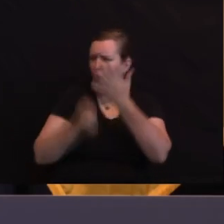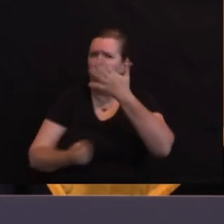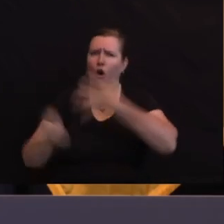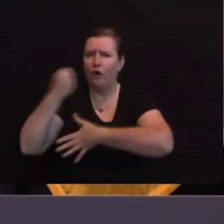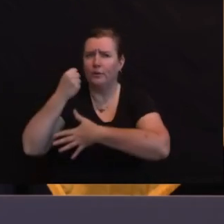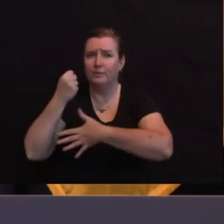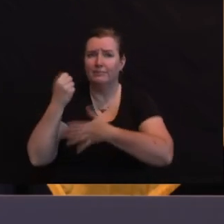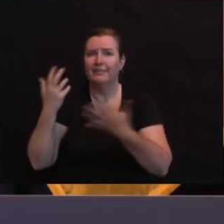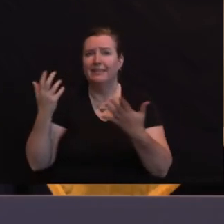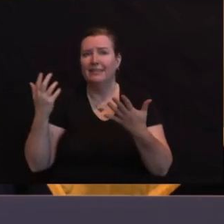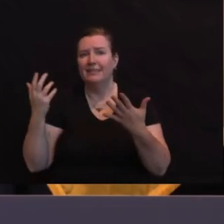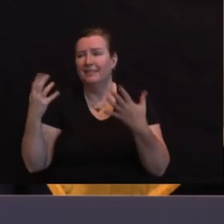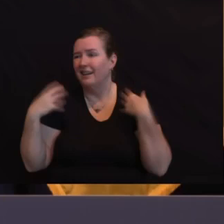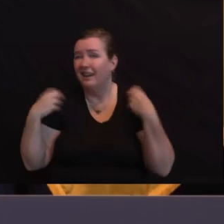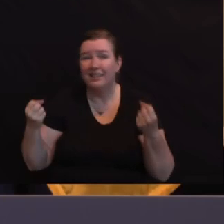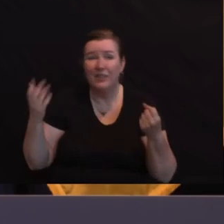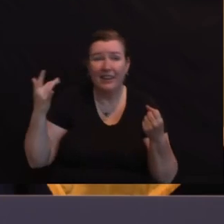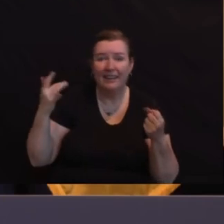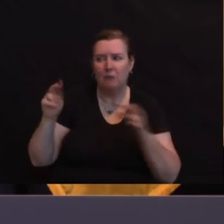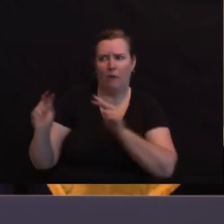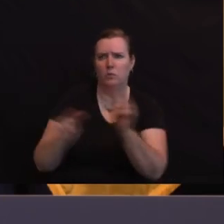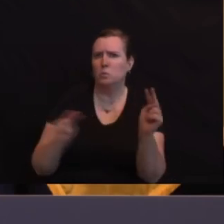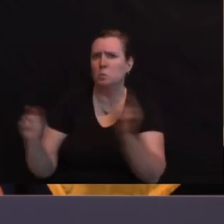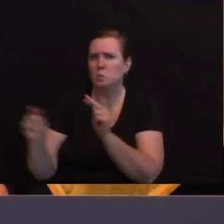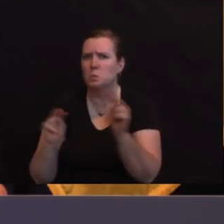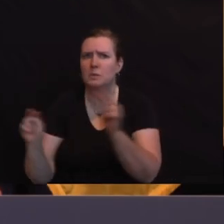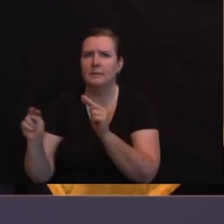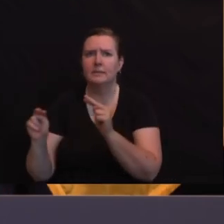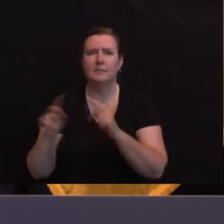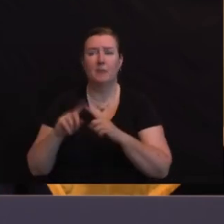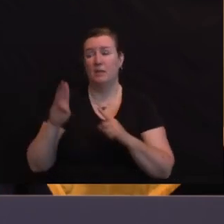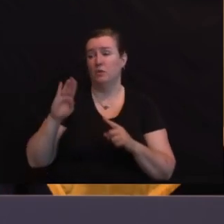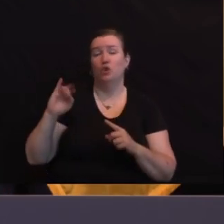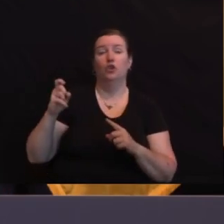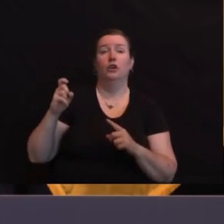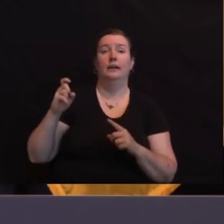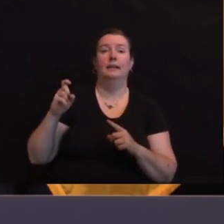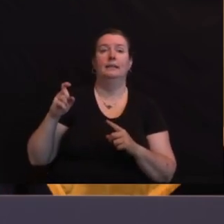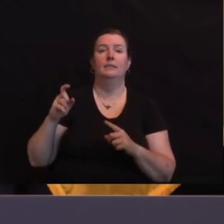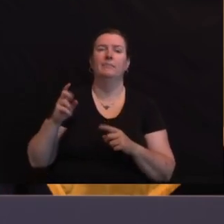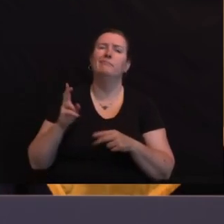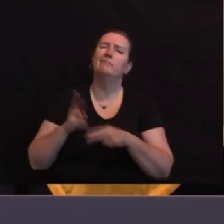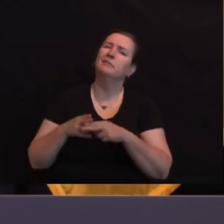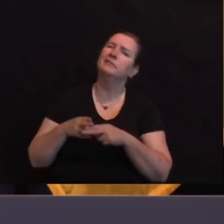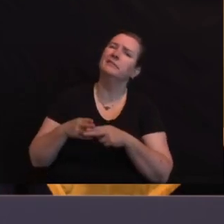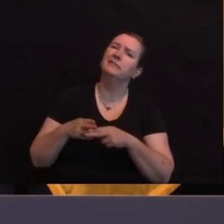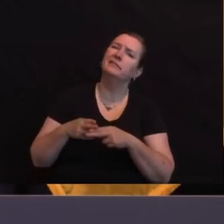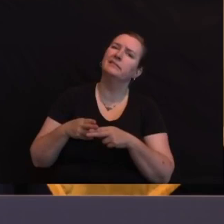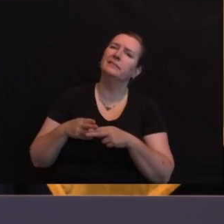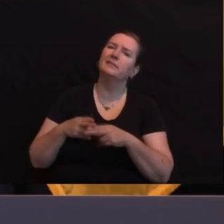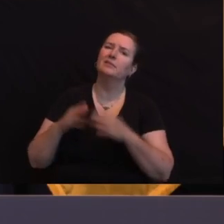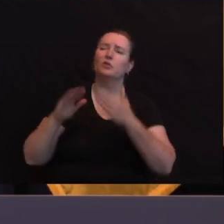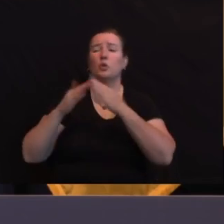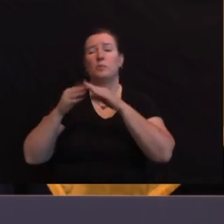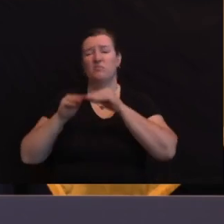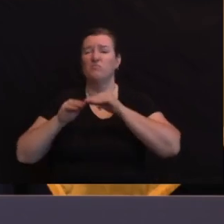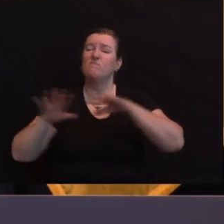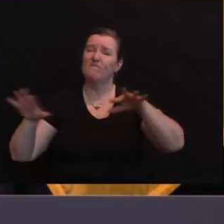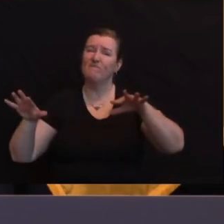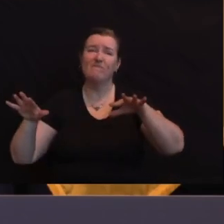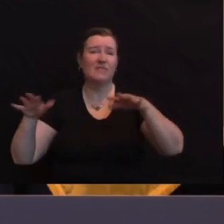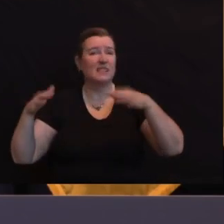health matter and also an enforcement matter, but she basically said it's a version of what we're seeing, which is community spread, and we're seeing that right now in